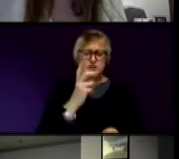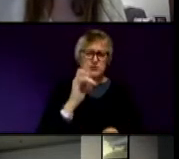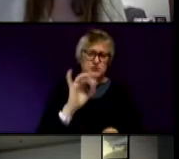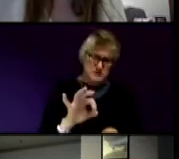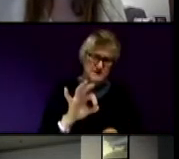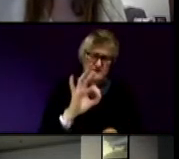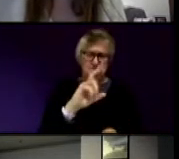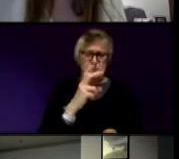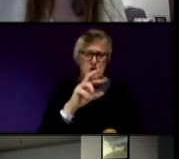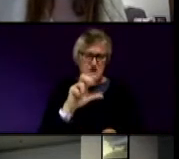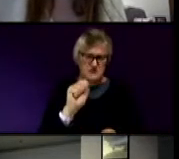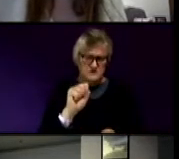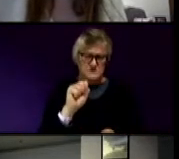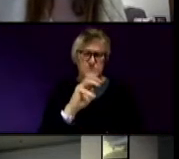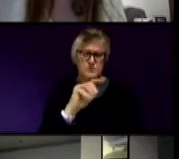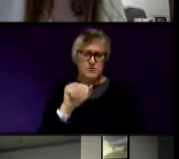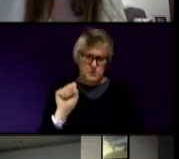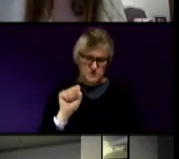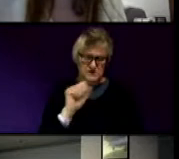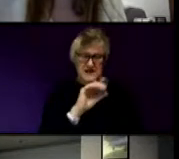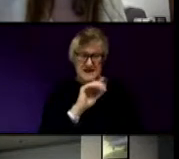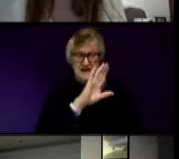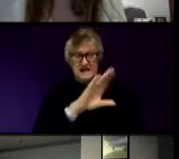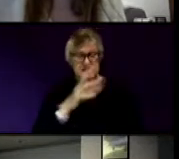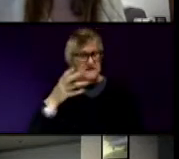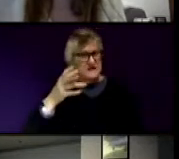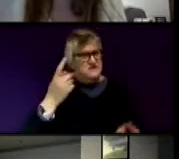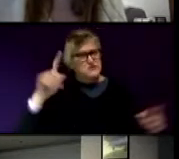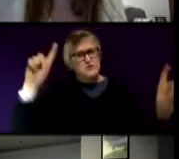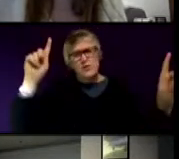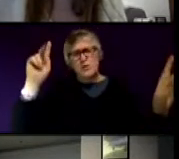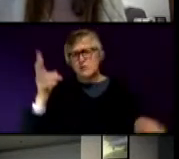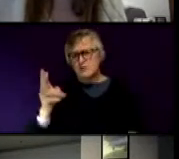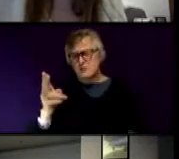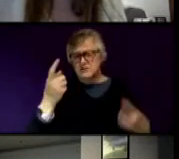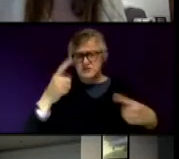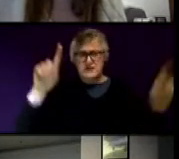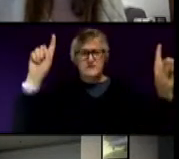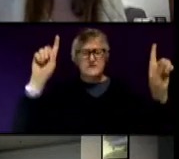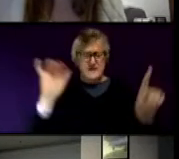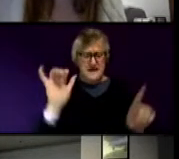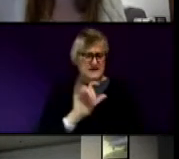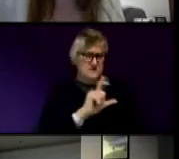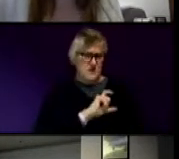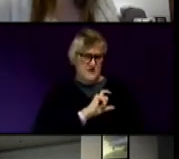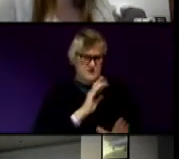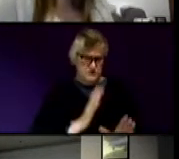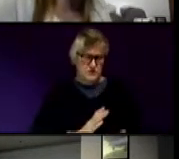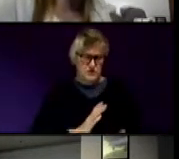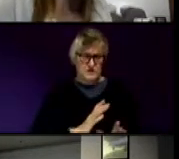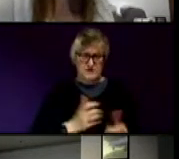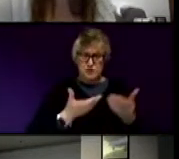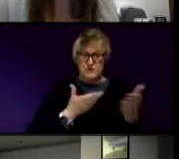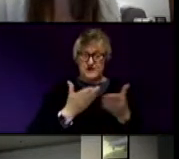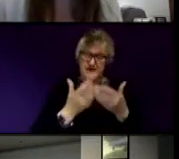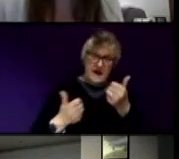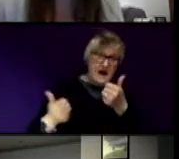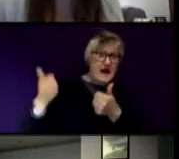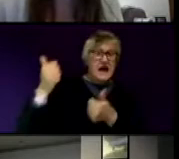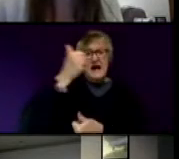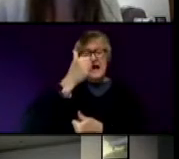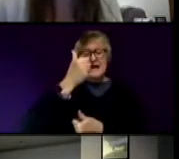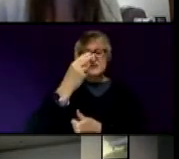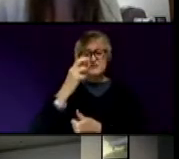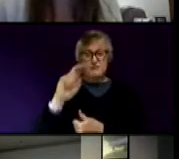acknowledgement and of his historical achievements as a law enforcement officer and service in the highest ranking position in Portland's